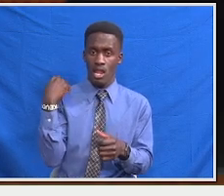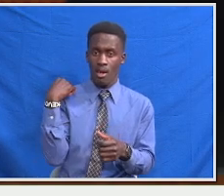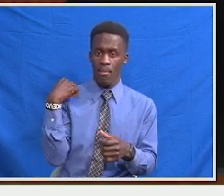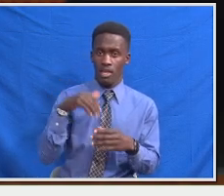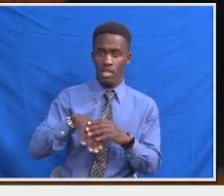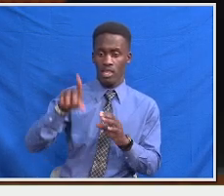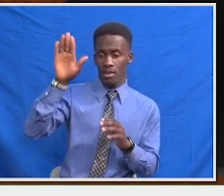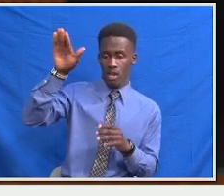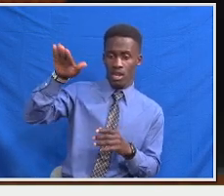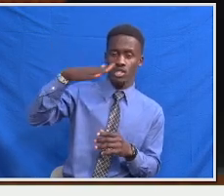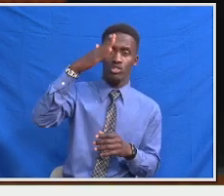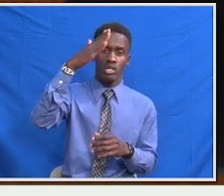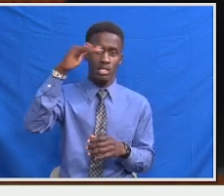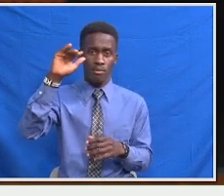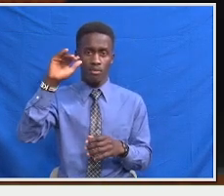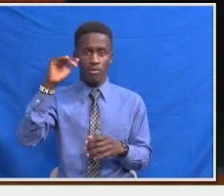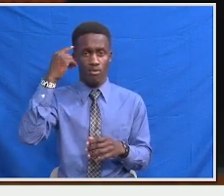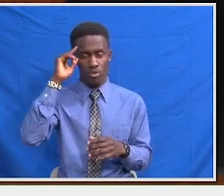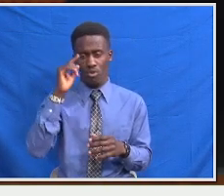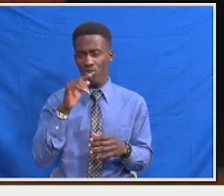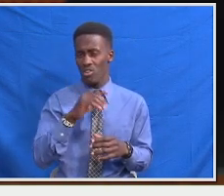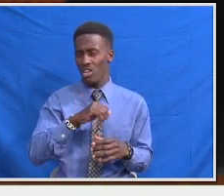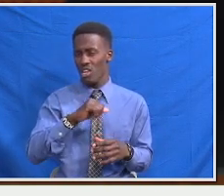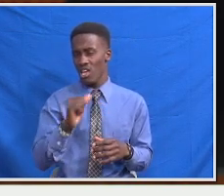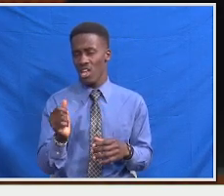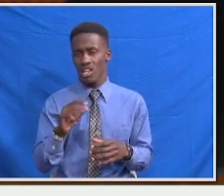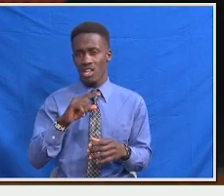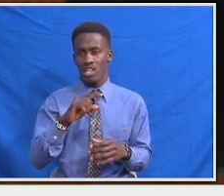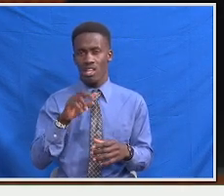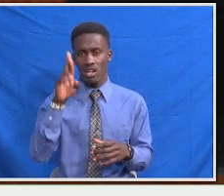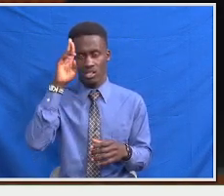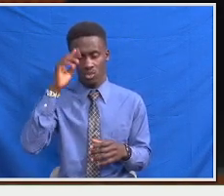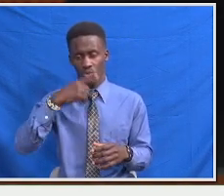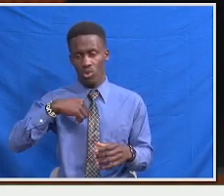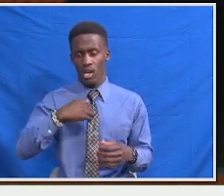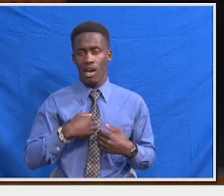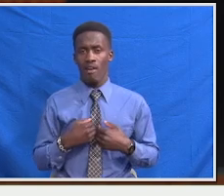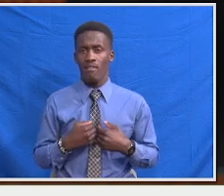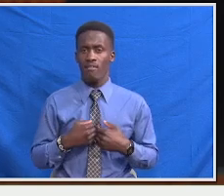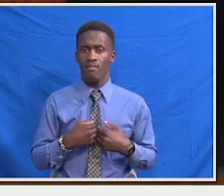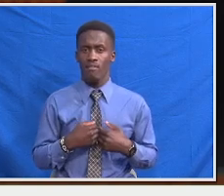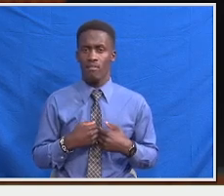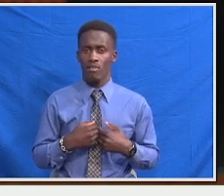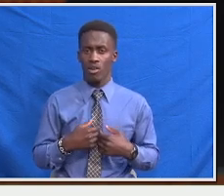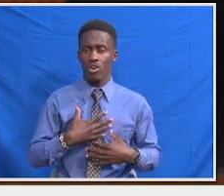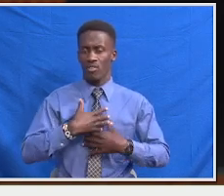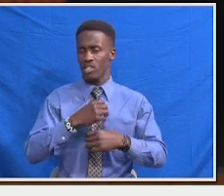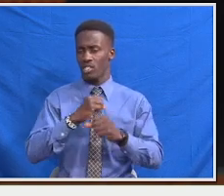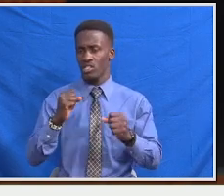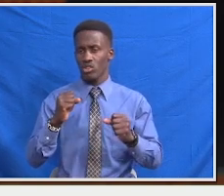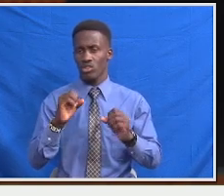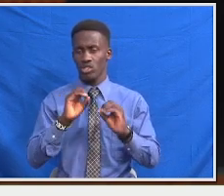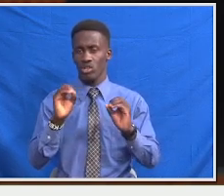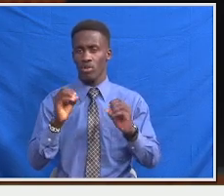Assembly, for whatever reason, saying we have no confidence in so-and-so. The fact that you may have